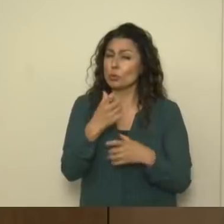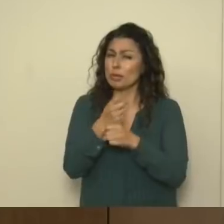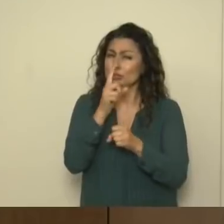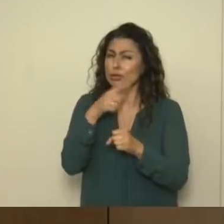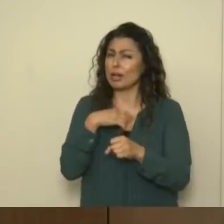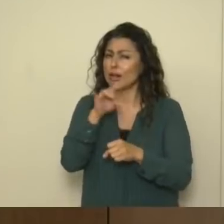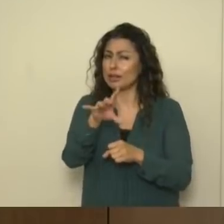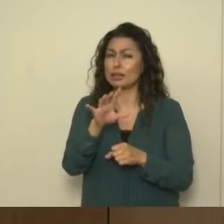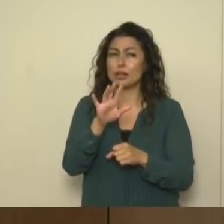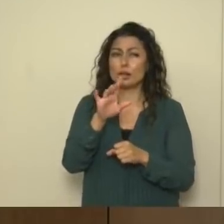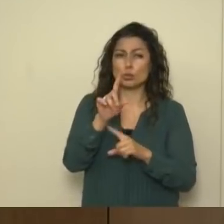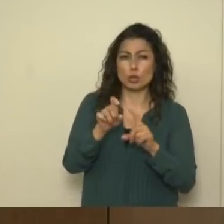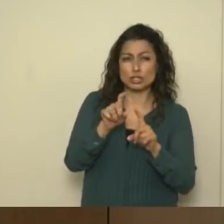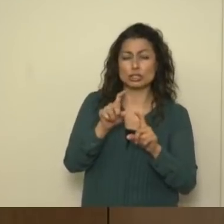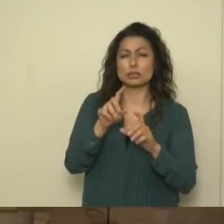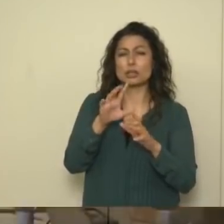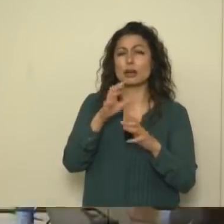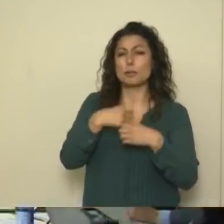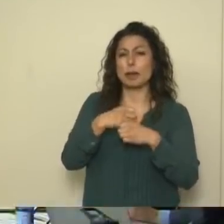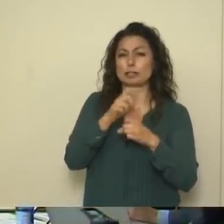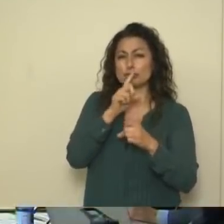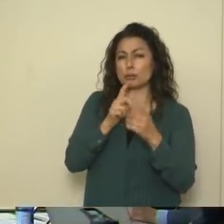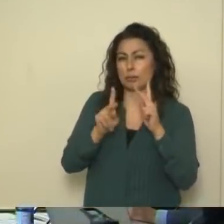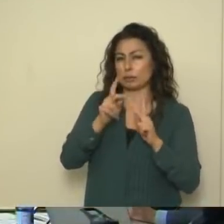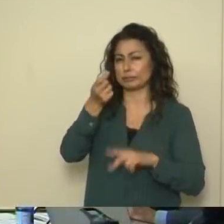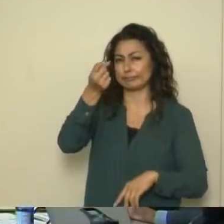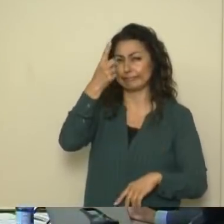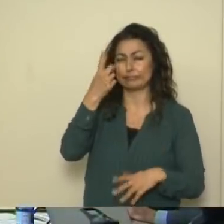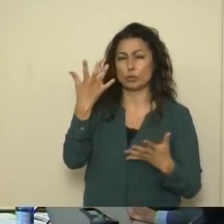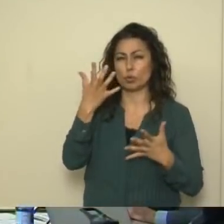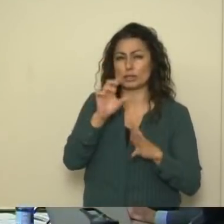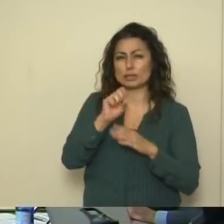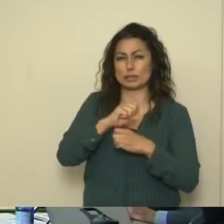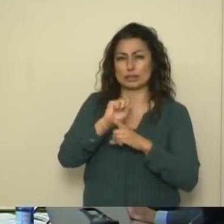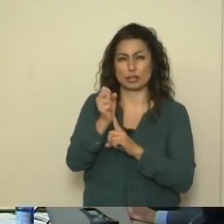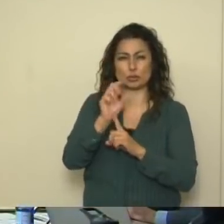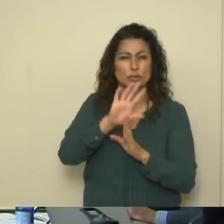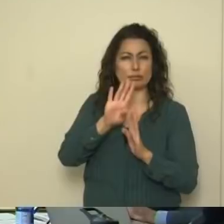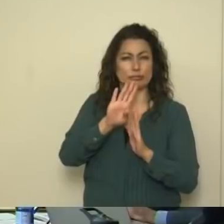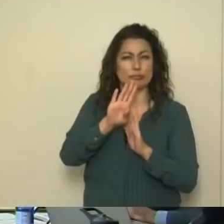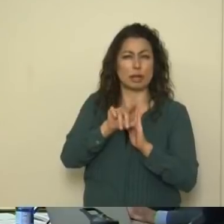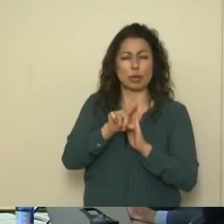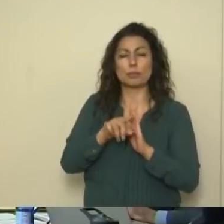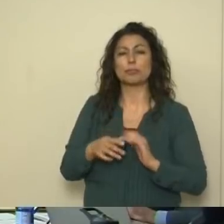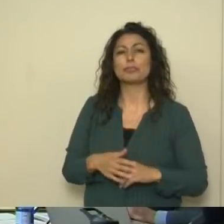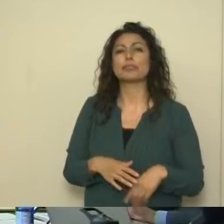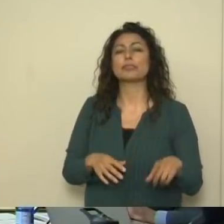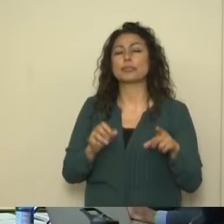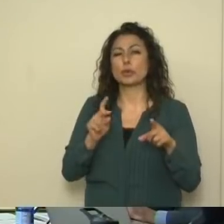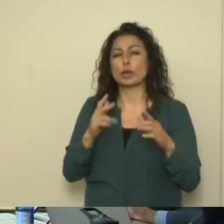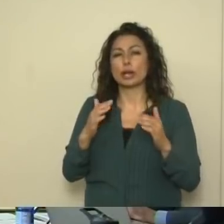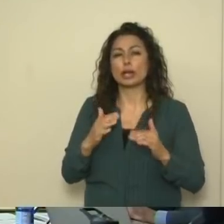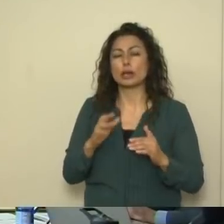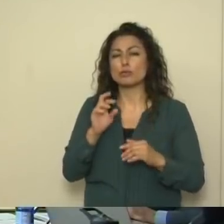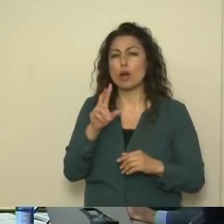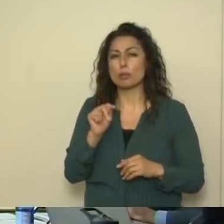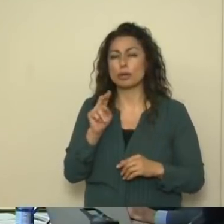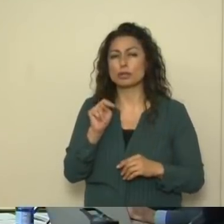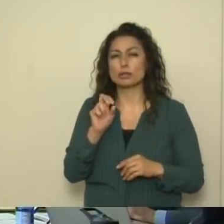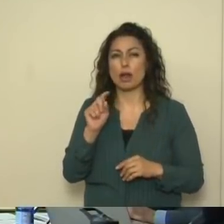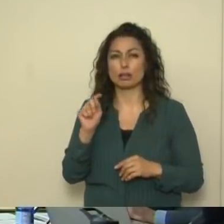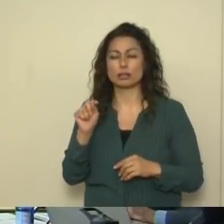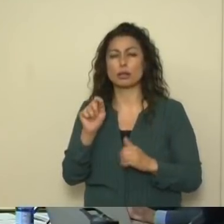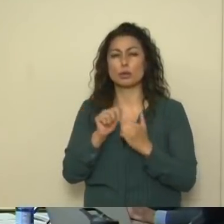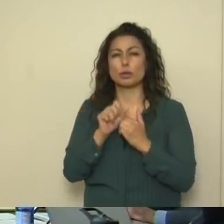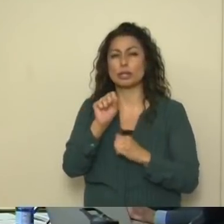put those questions into context. Thank you, Governor. We'll stay on education here. Robert Knott with the Santa Fe New Mexican asked whether